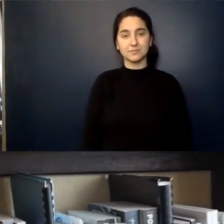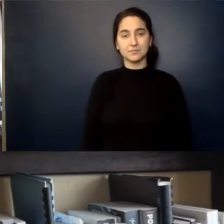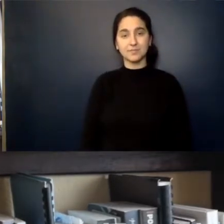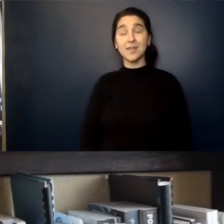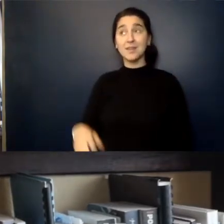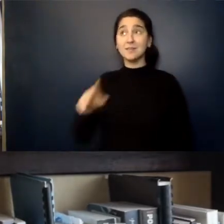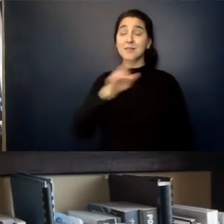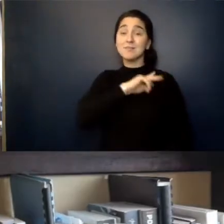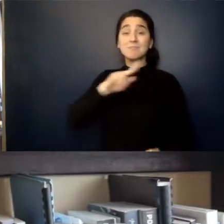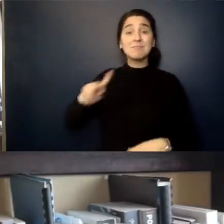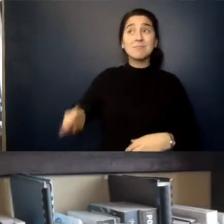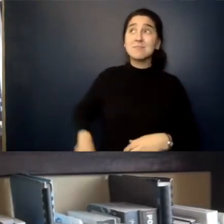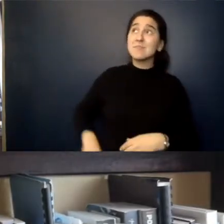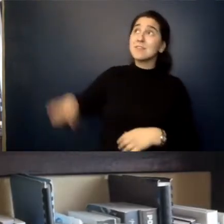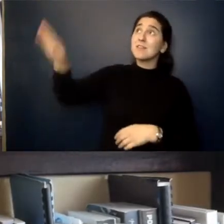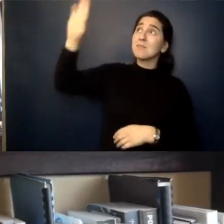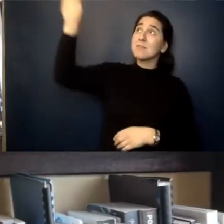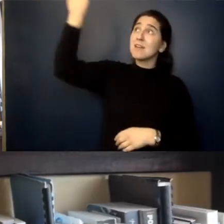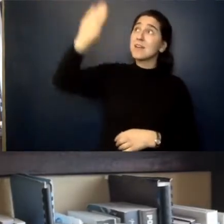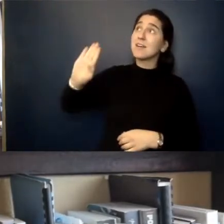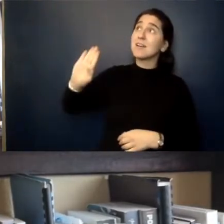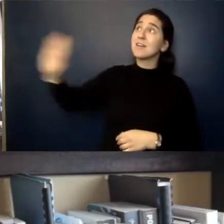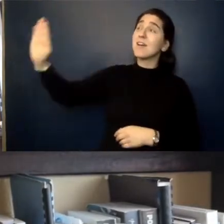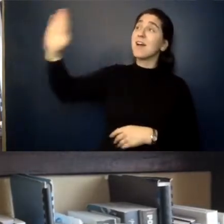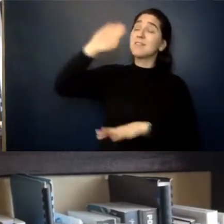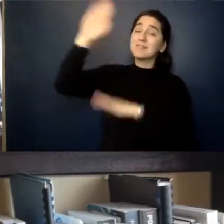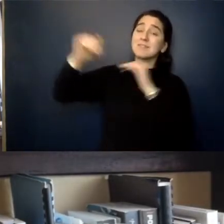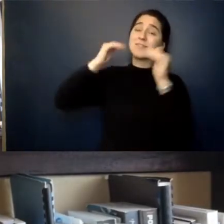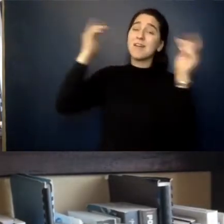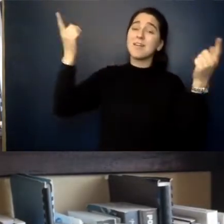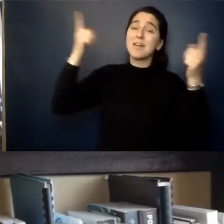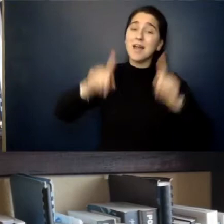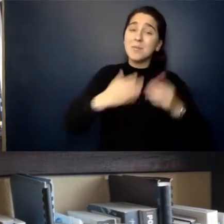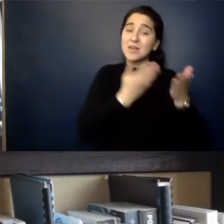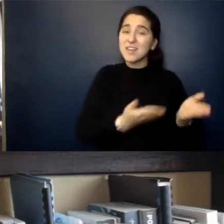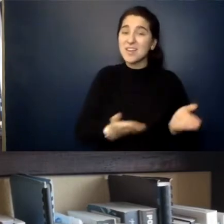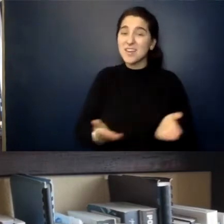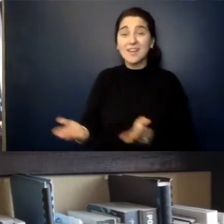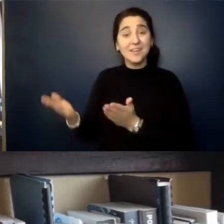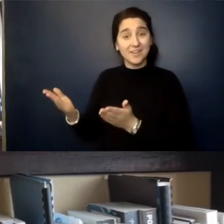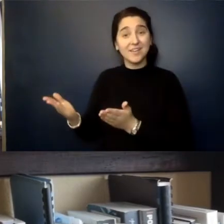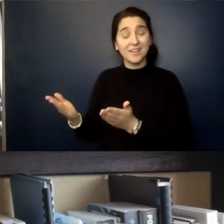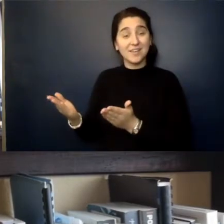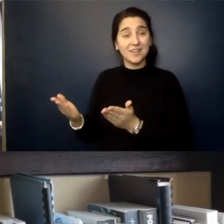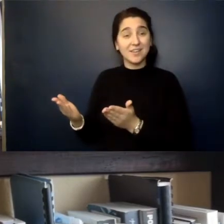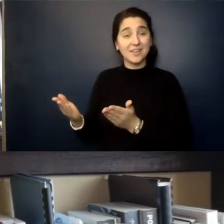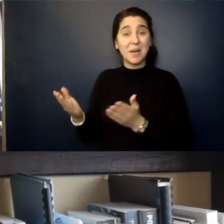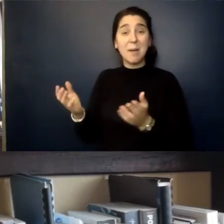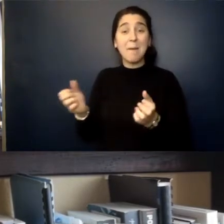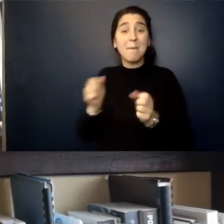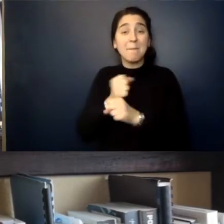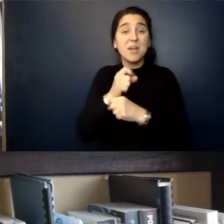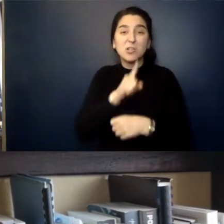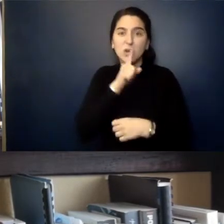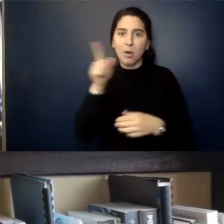Baptist Church of America, first one of the whole continent. We need your moral